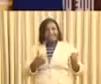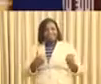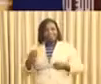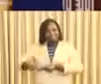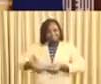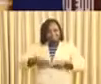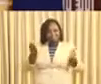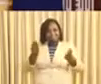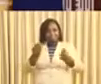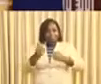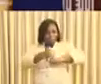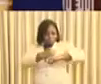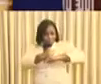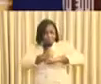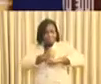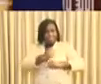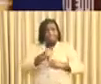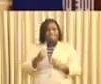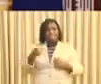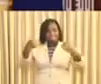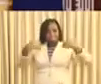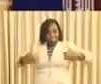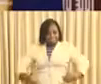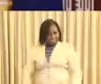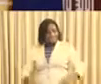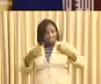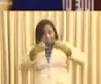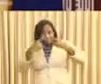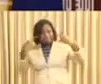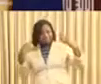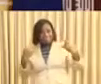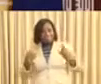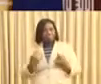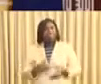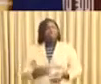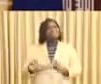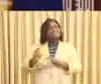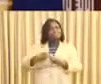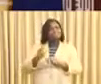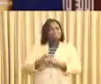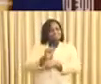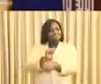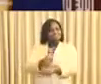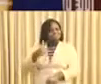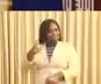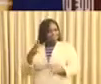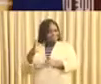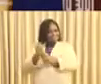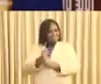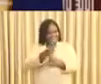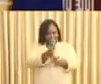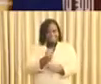health workers to increase significantly. They have received in recent days